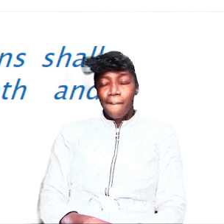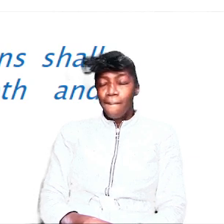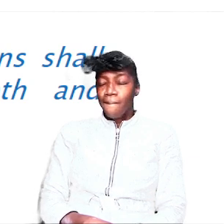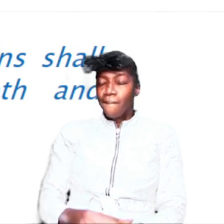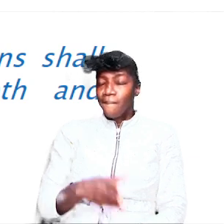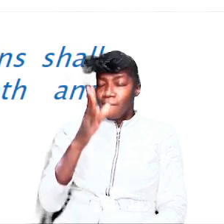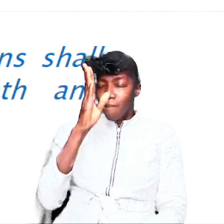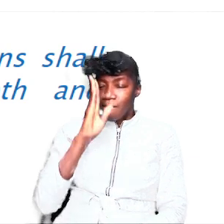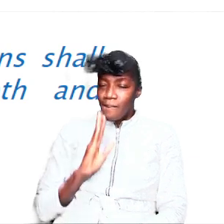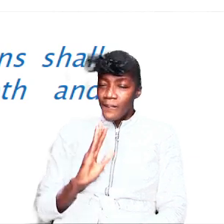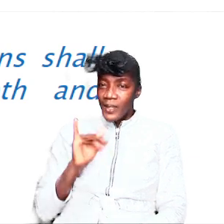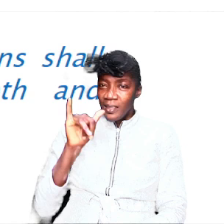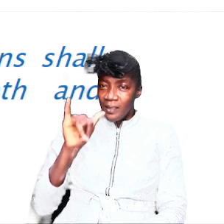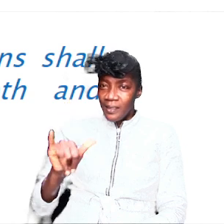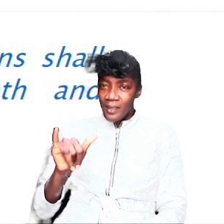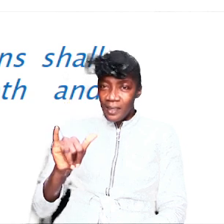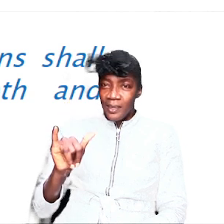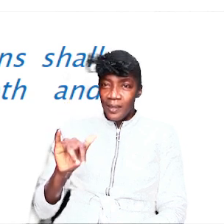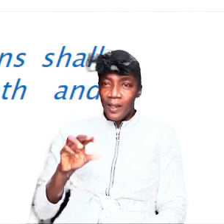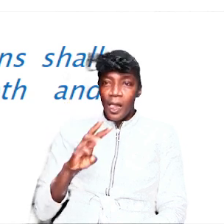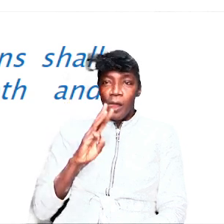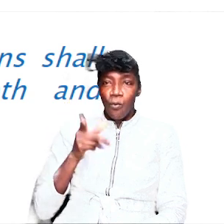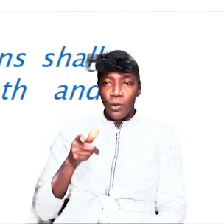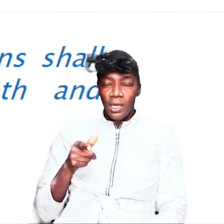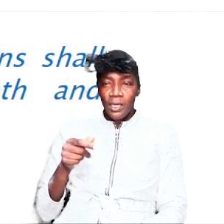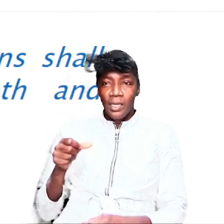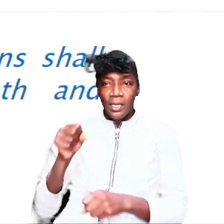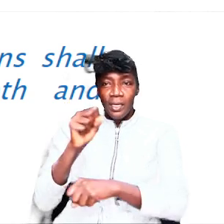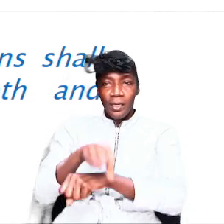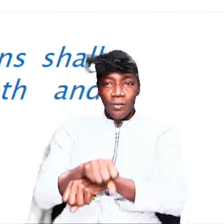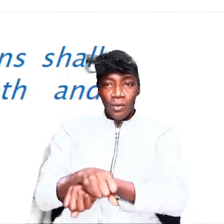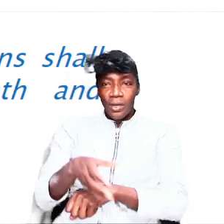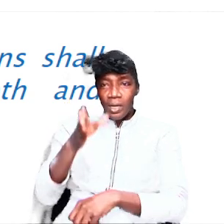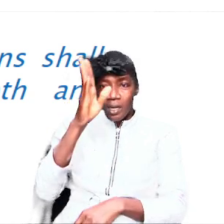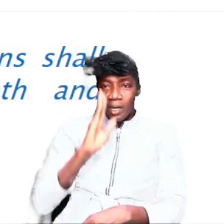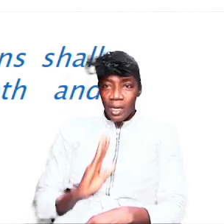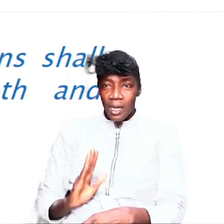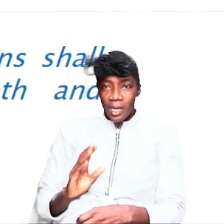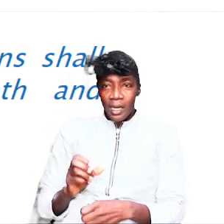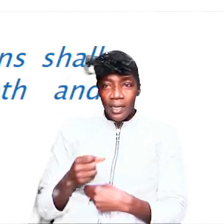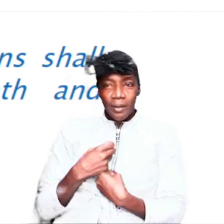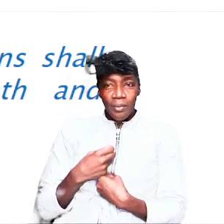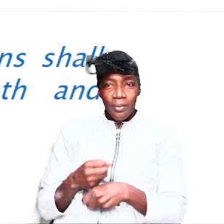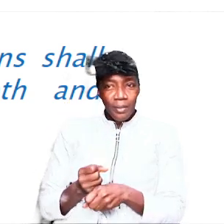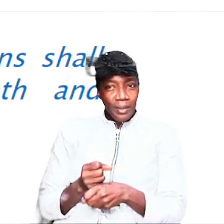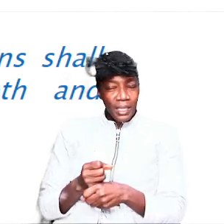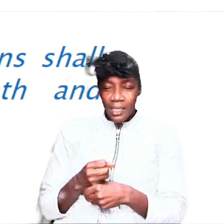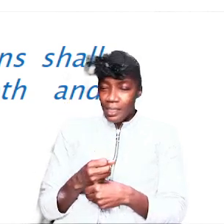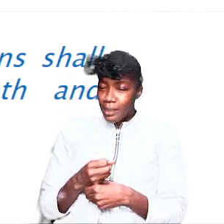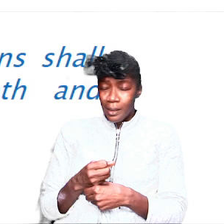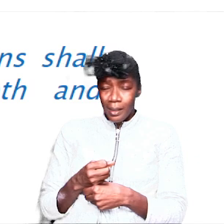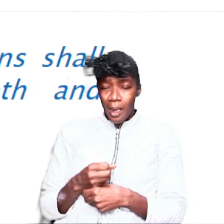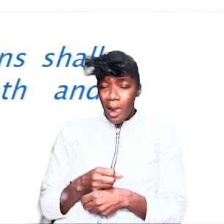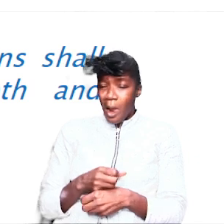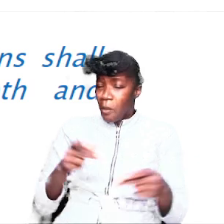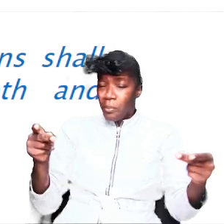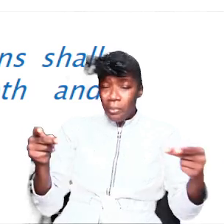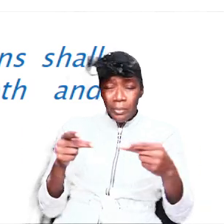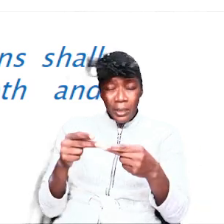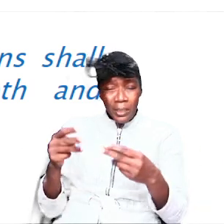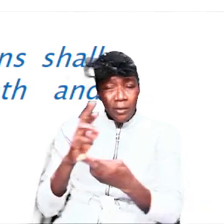God was still willing to work with Saul. He is a God that allows room for repentance.